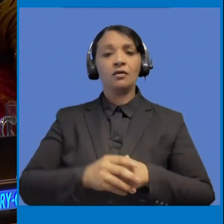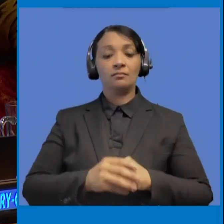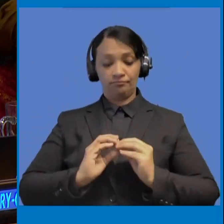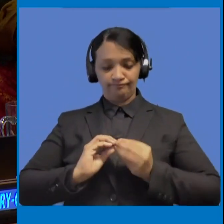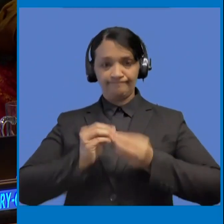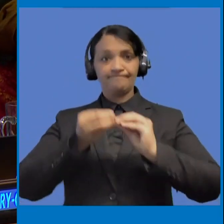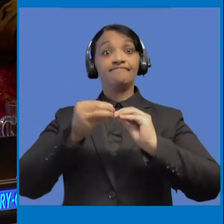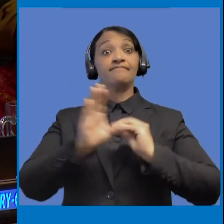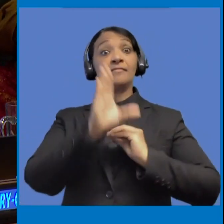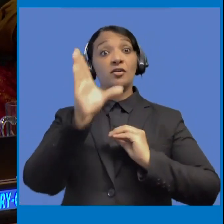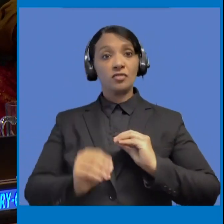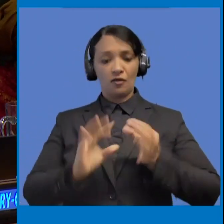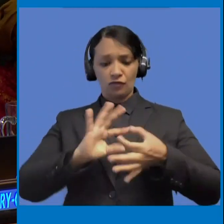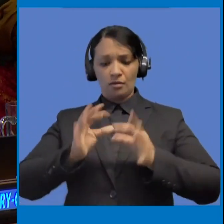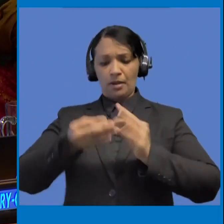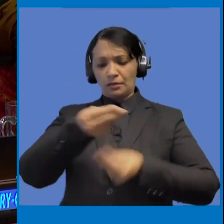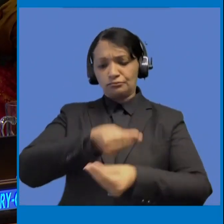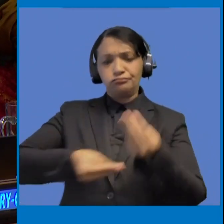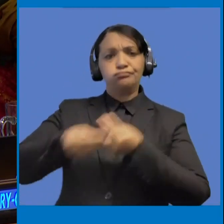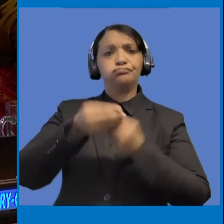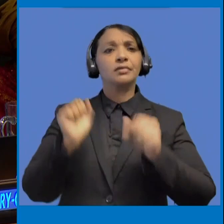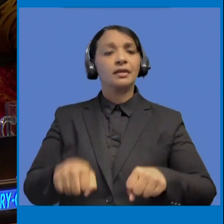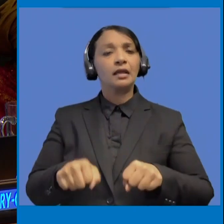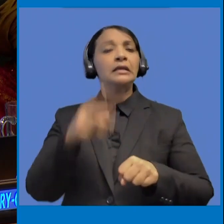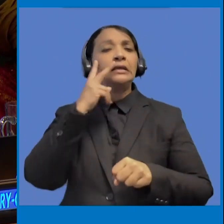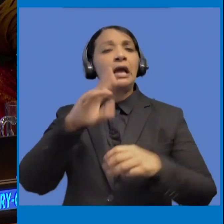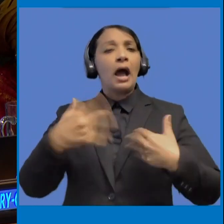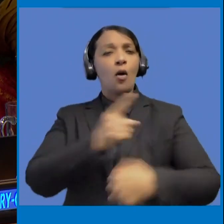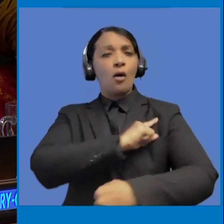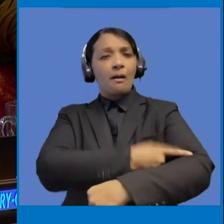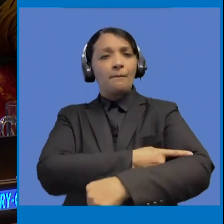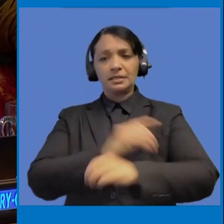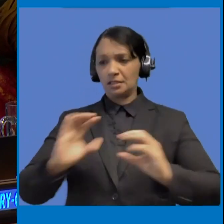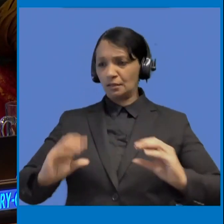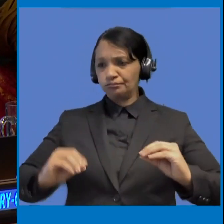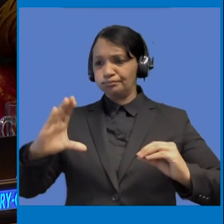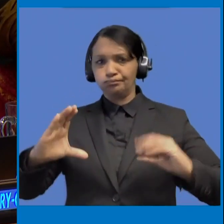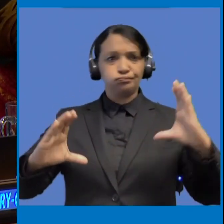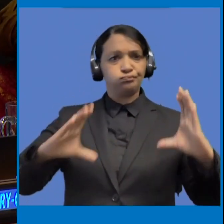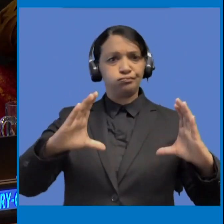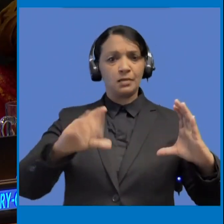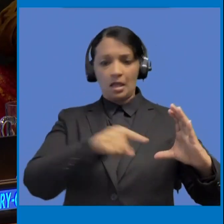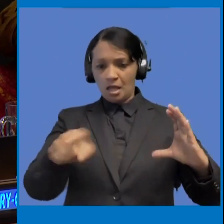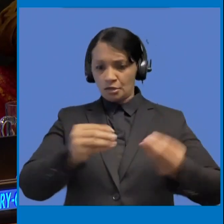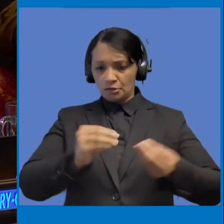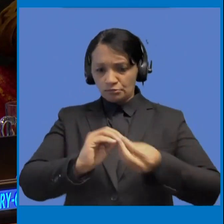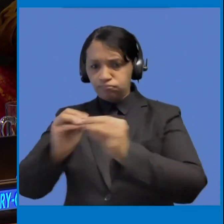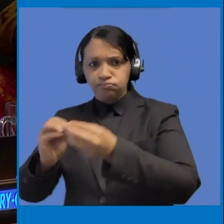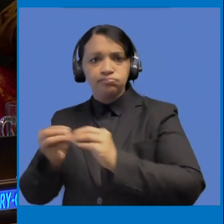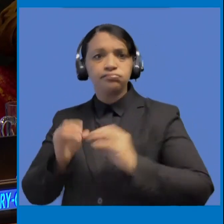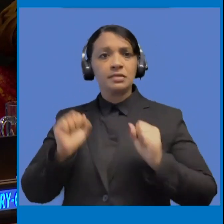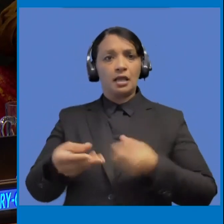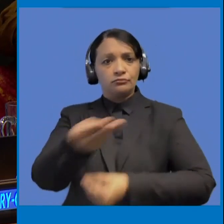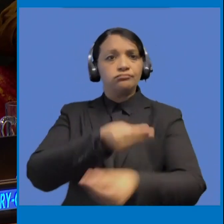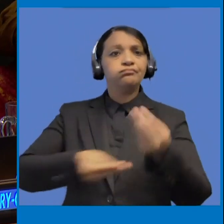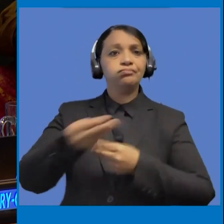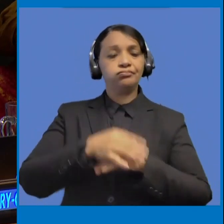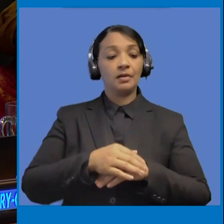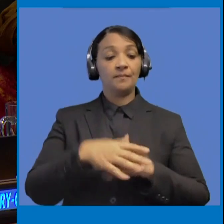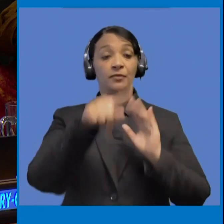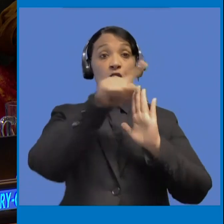value chains, boosting production capacities across African borders, harmonizing regulations, policies, and